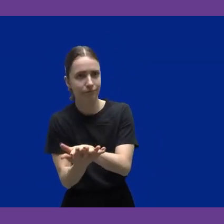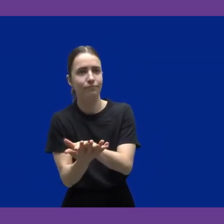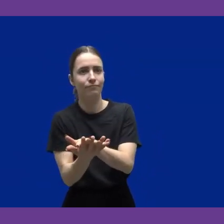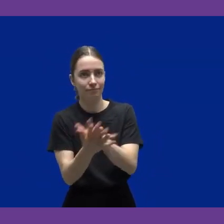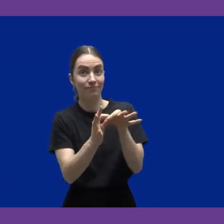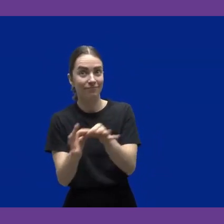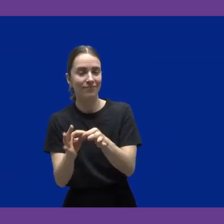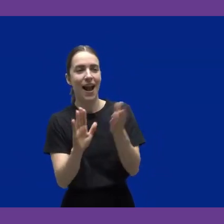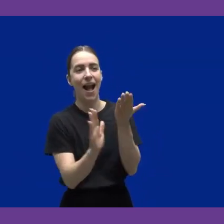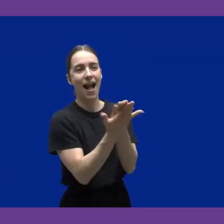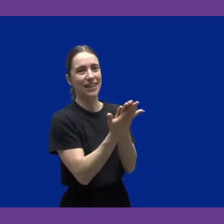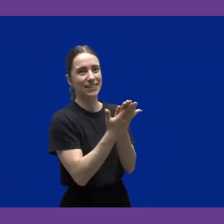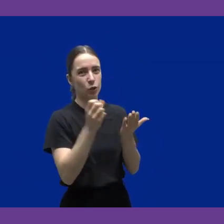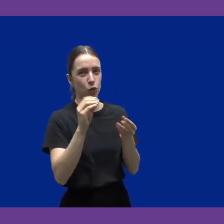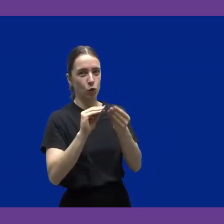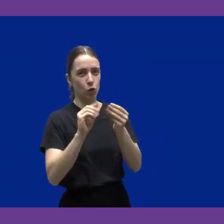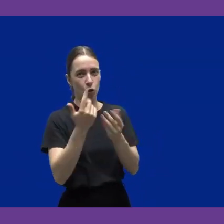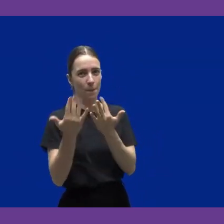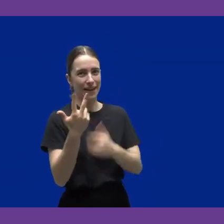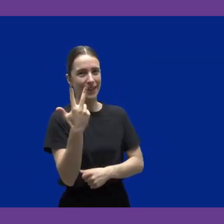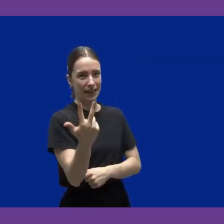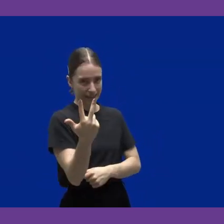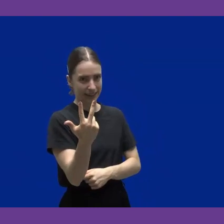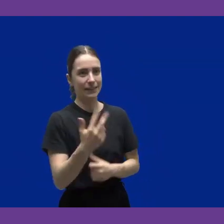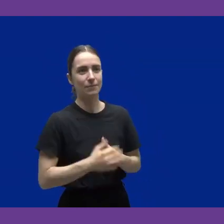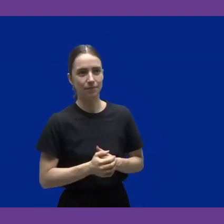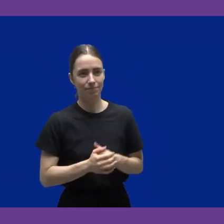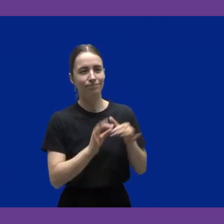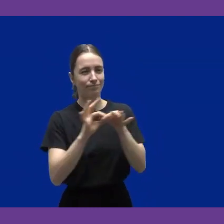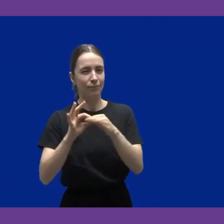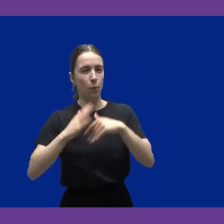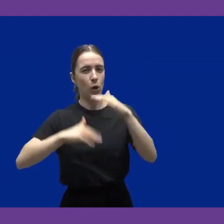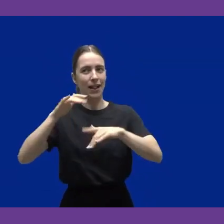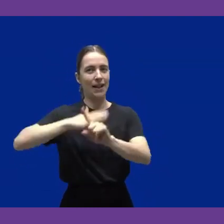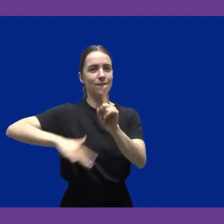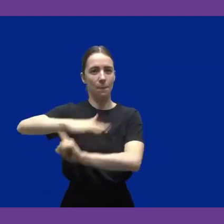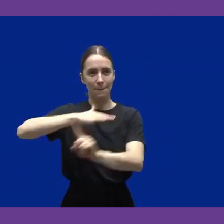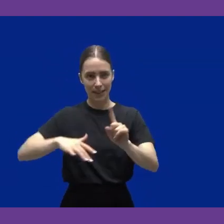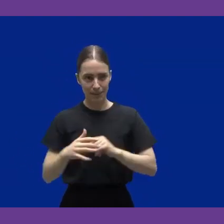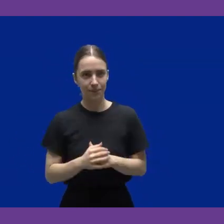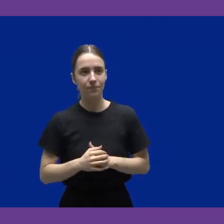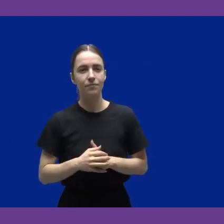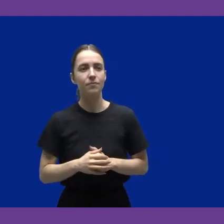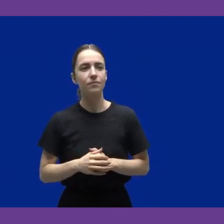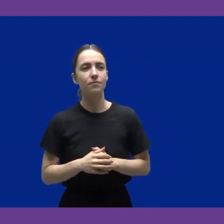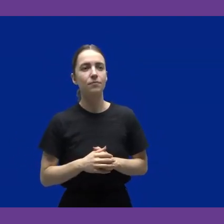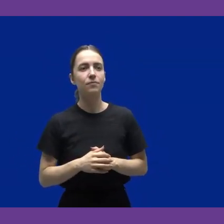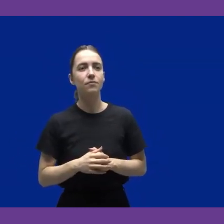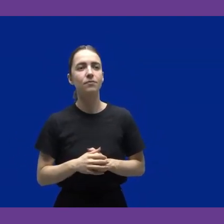it is just entering into application, it's not likely it will be revised anywhere soon.